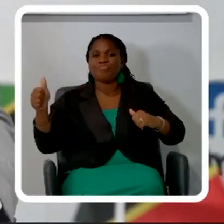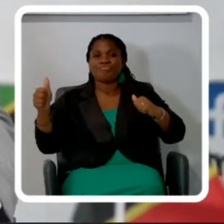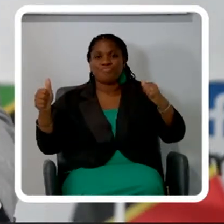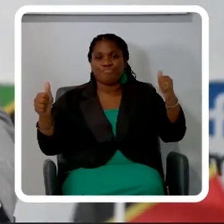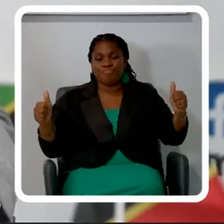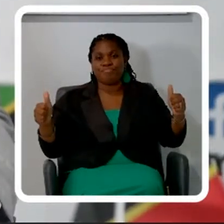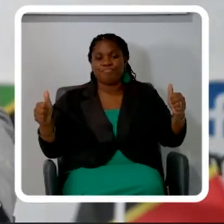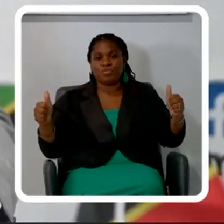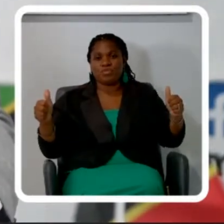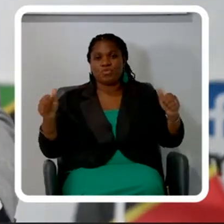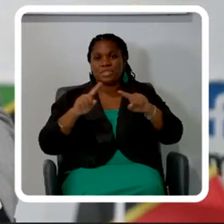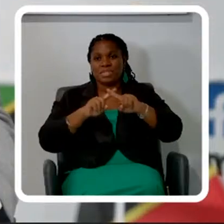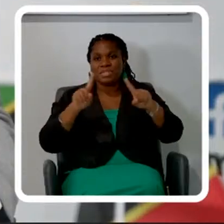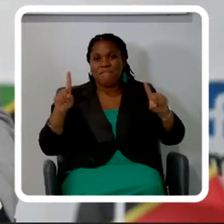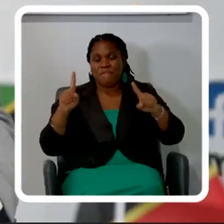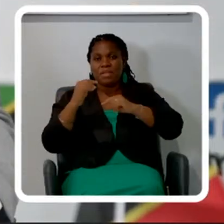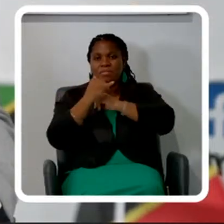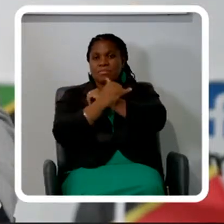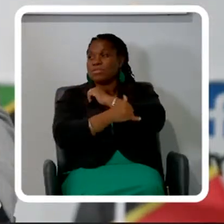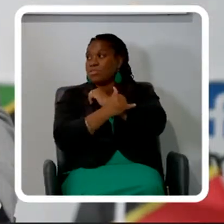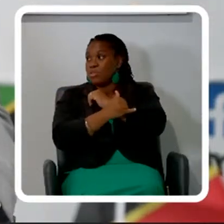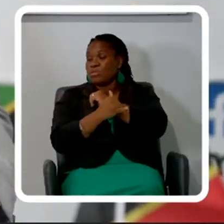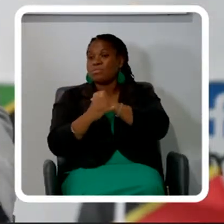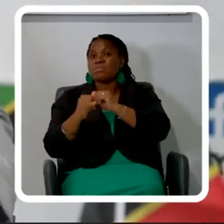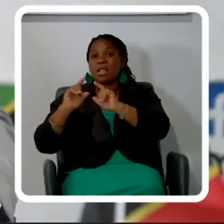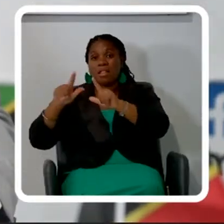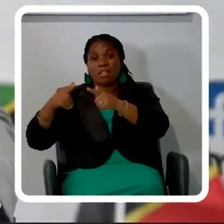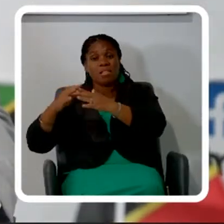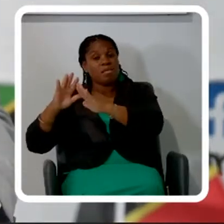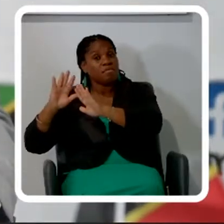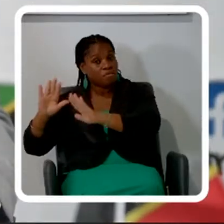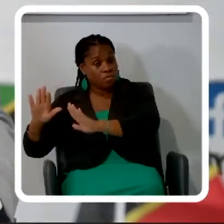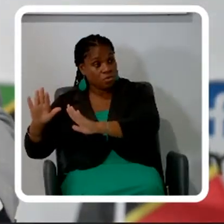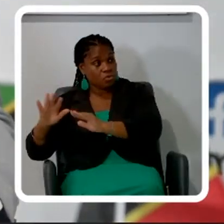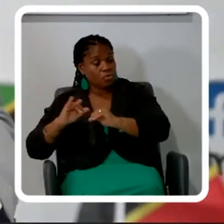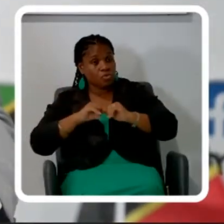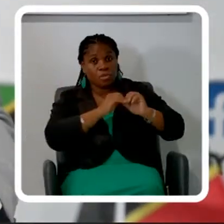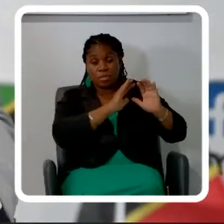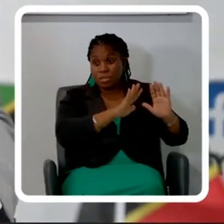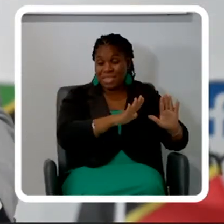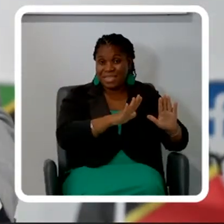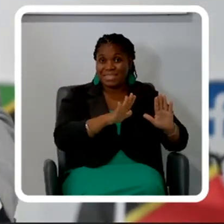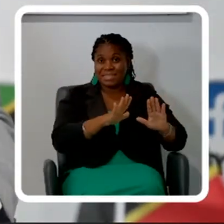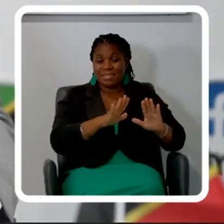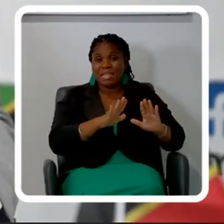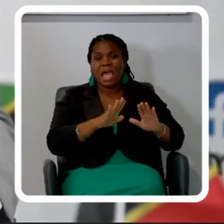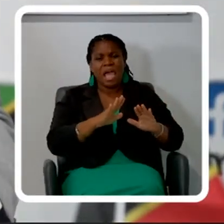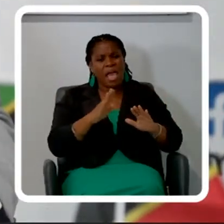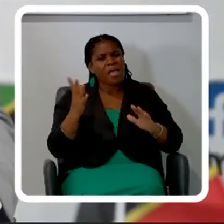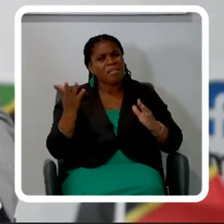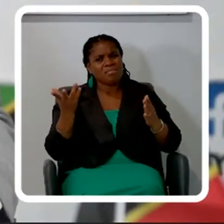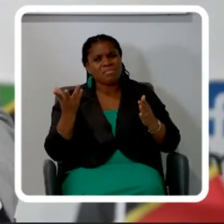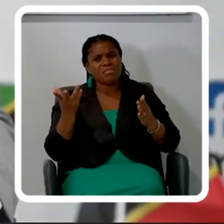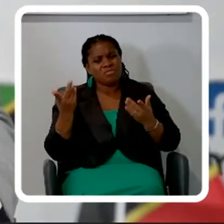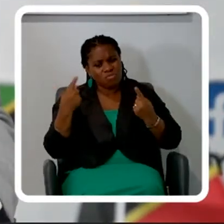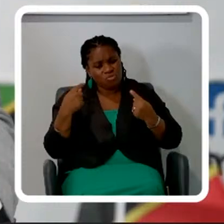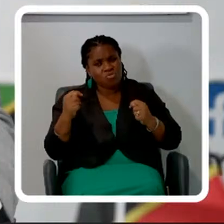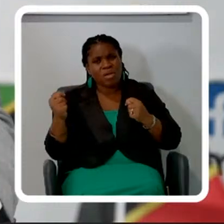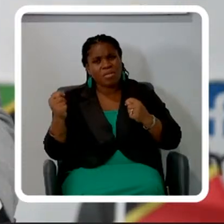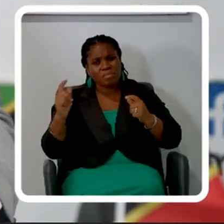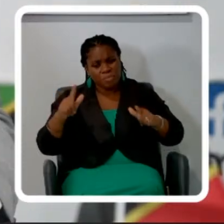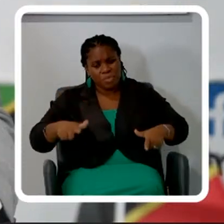two countries live side by side in peace. And St. Kitts and Nevis has diplomatic relations as well